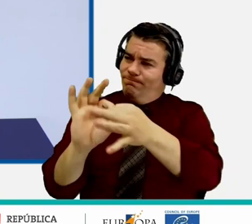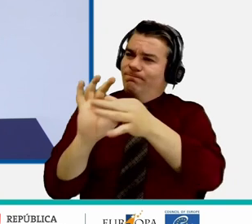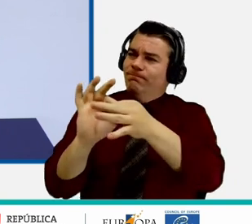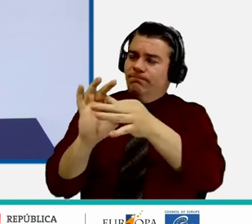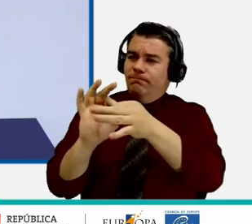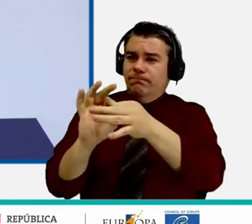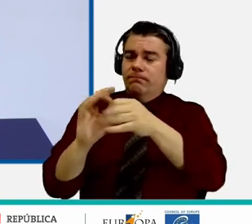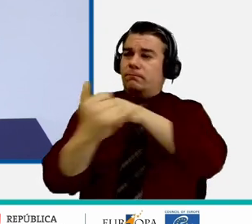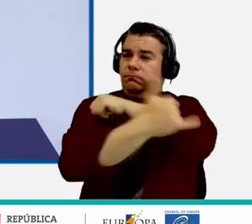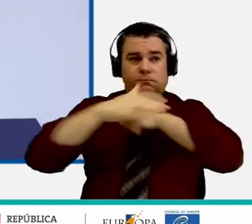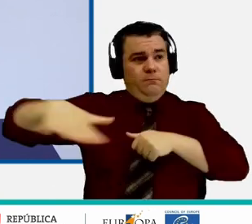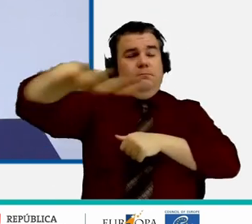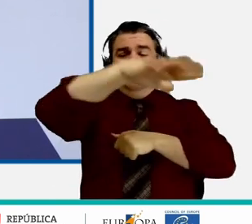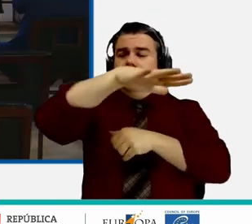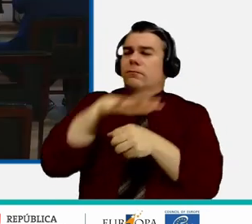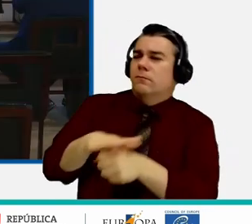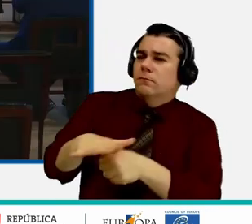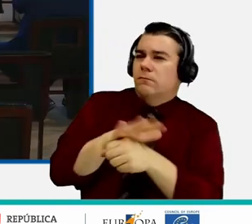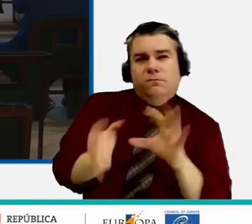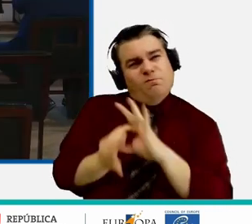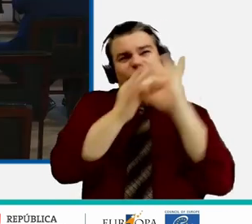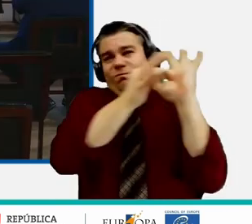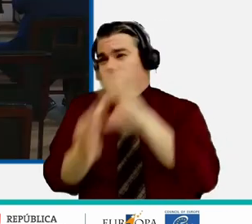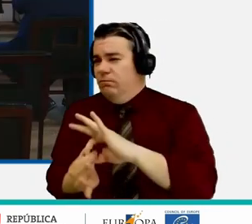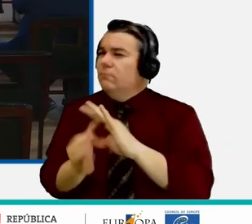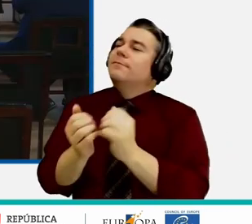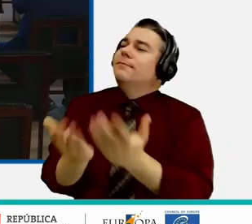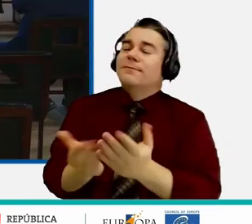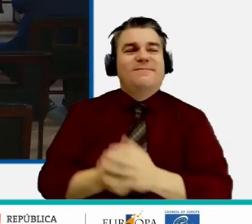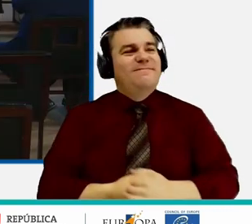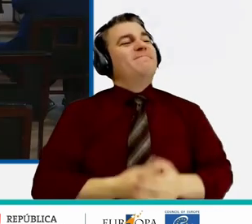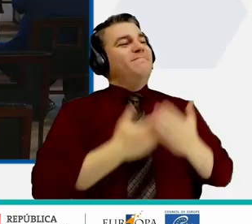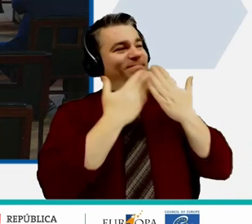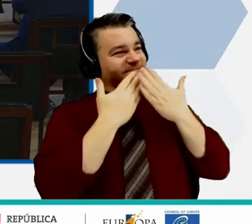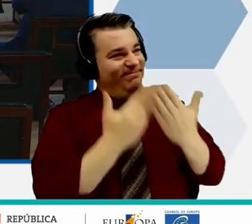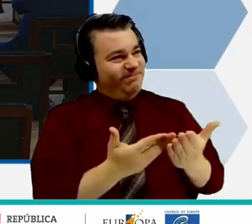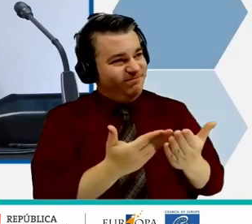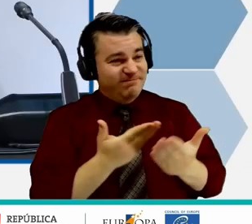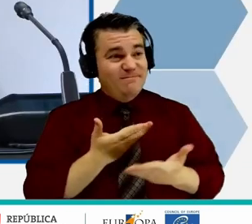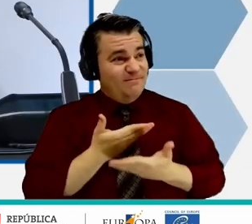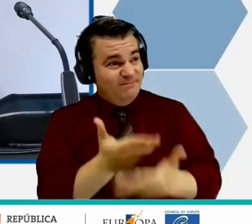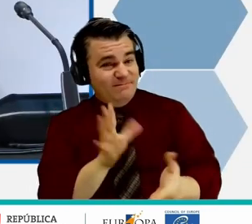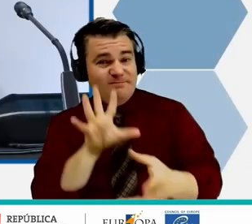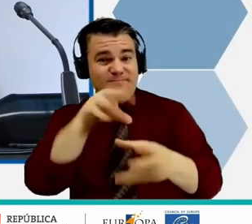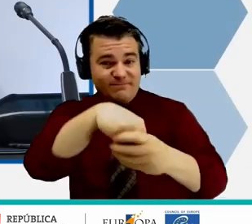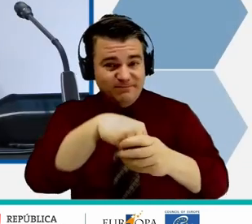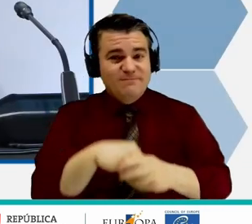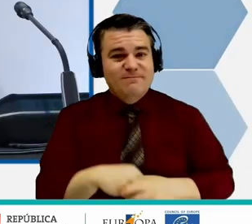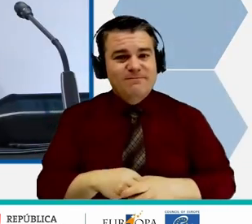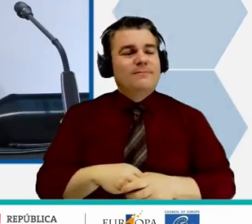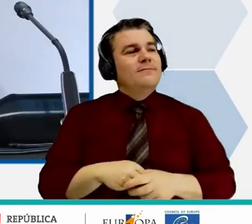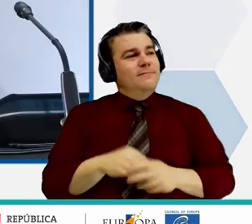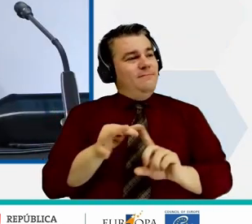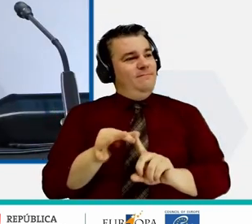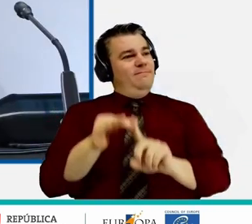governments? Thank you very much, Ms. Mayor, for the invitation to be part of this panel. And it's always special to be here